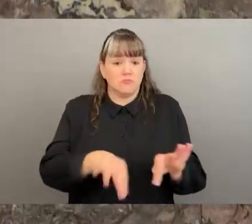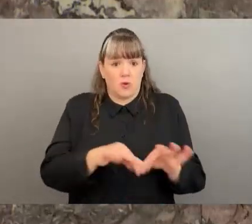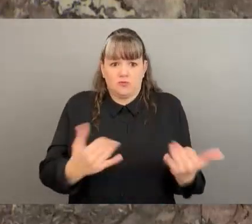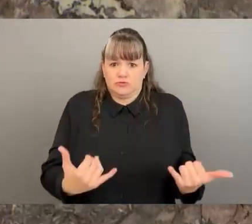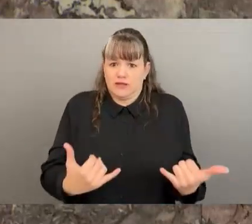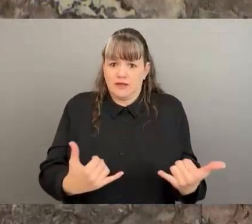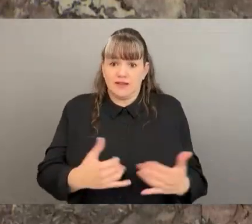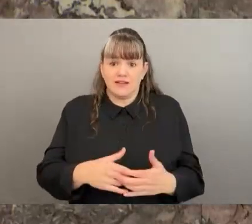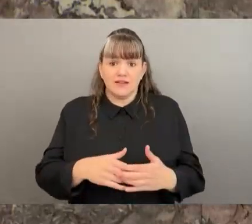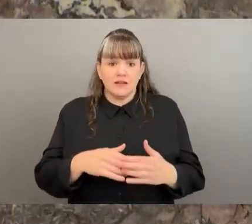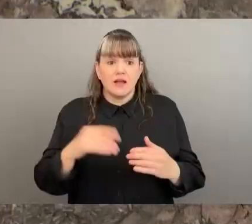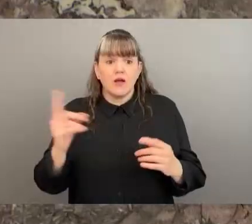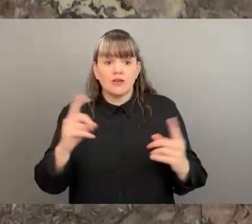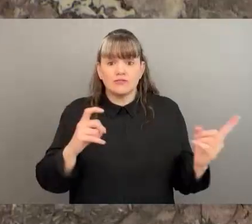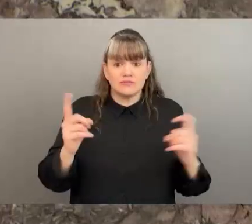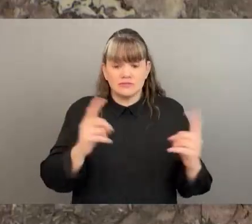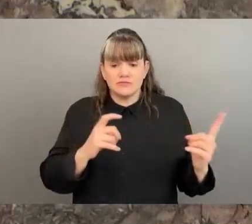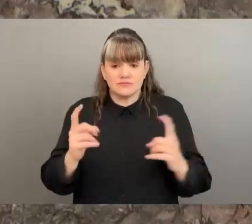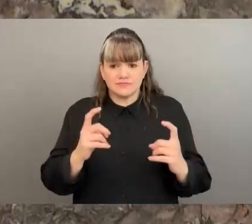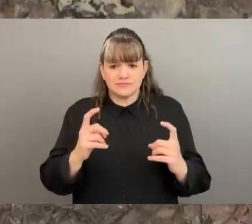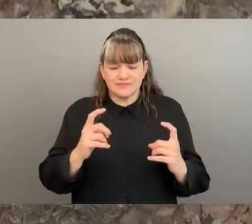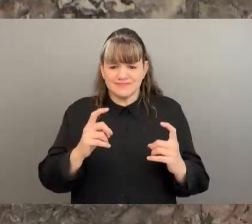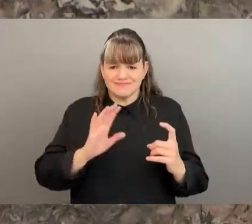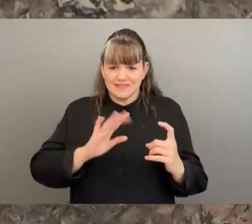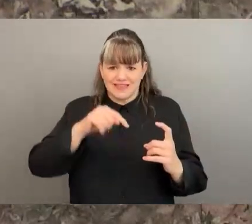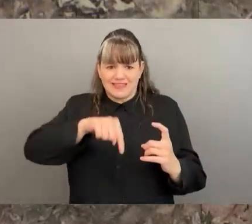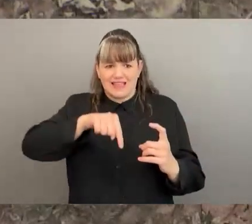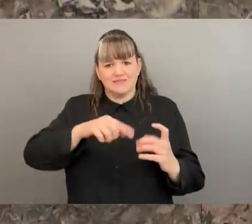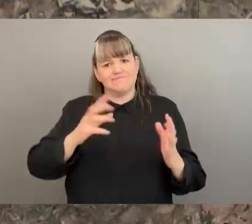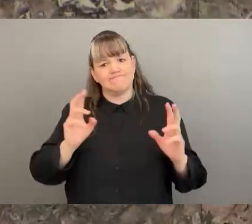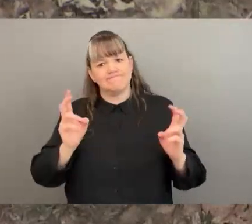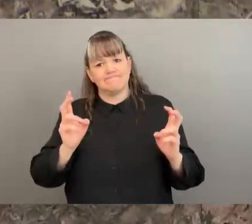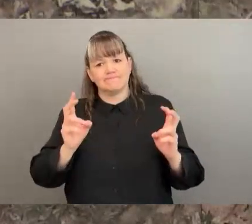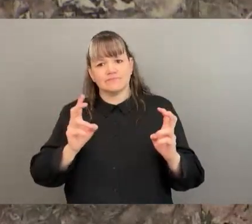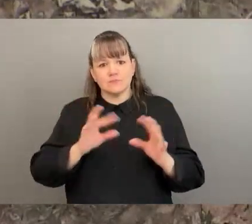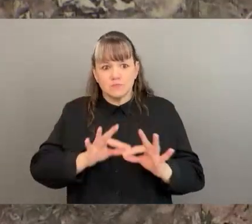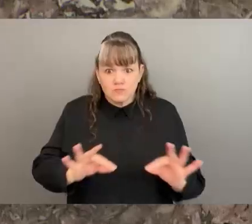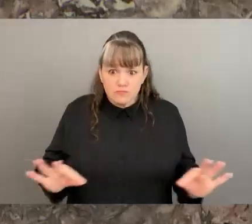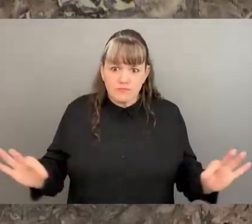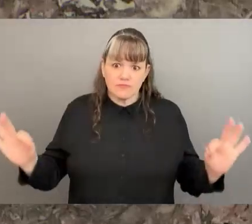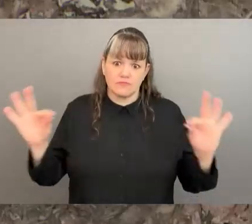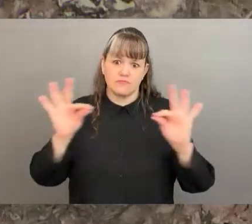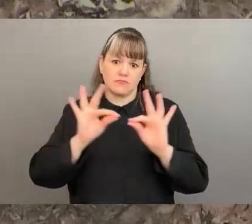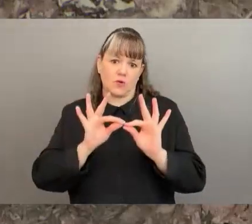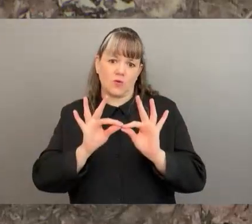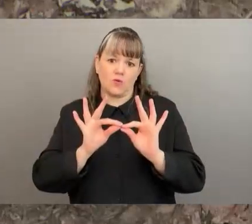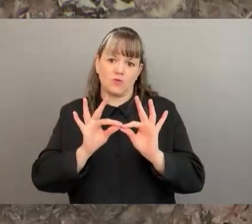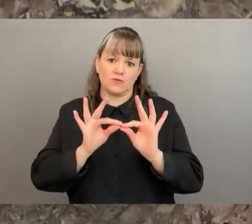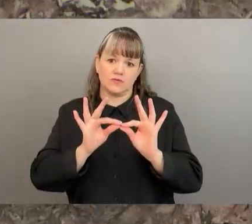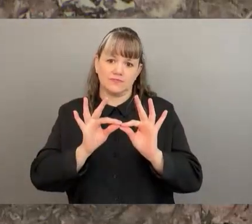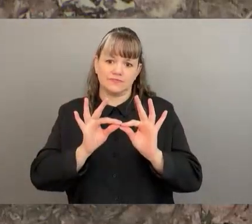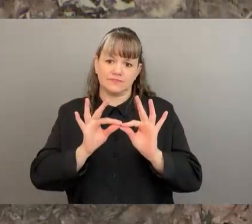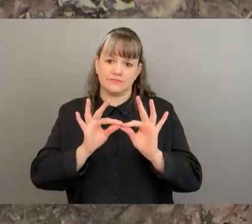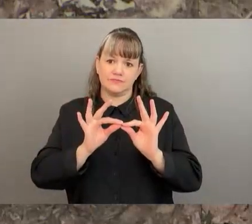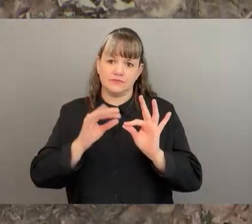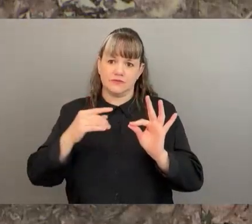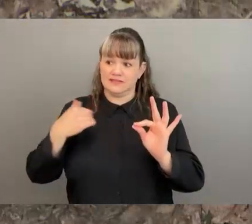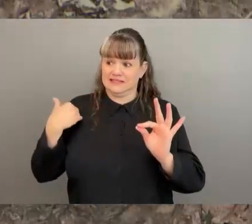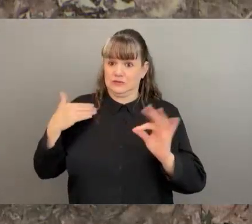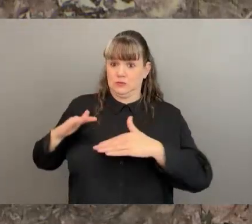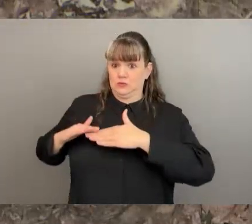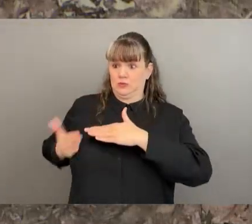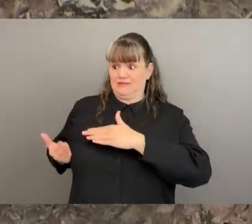is a very important time for us to take in the events of this weekend, to really